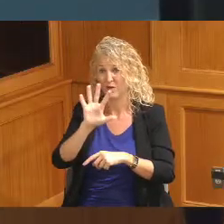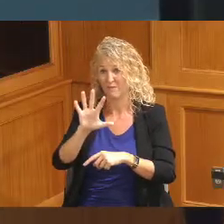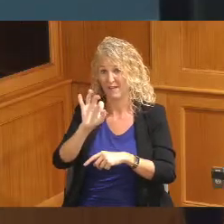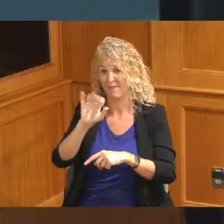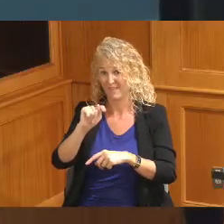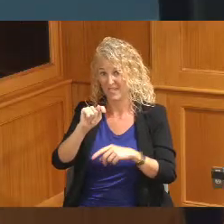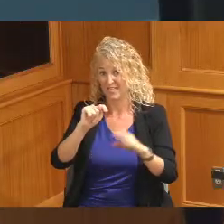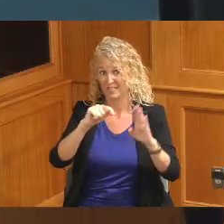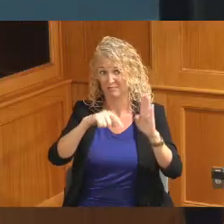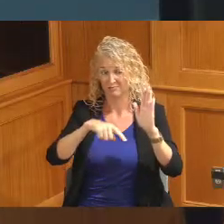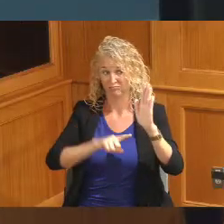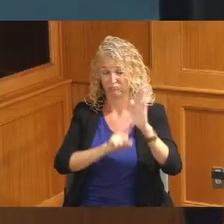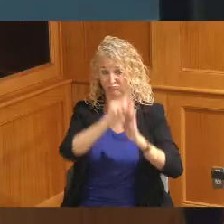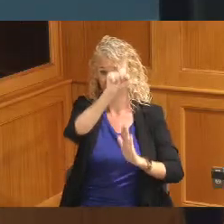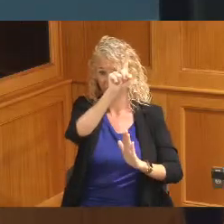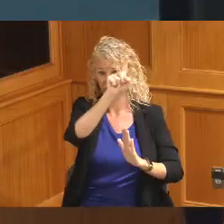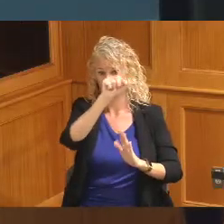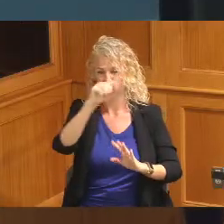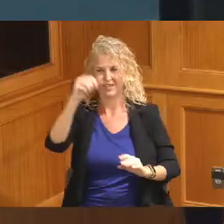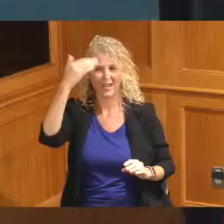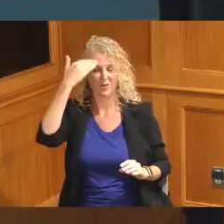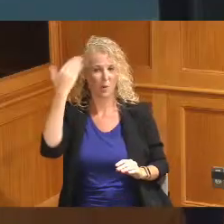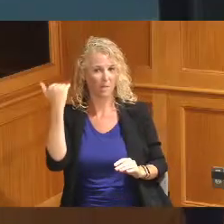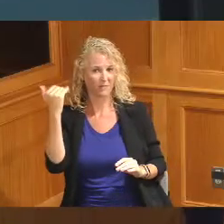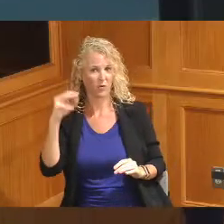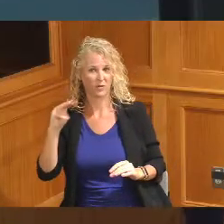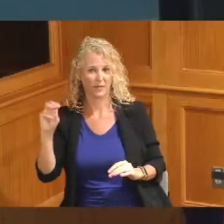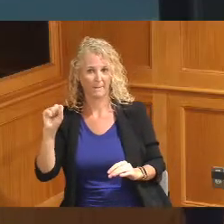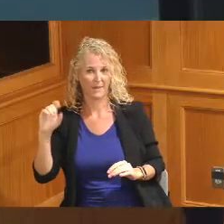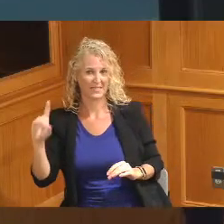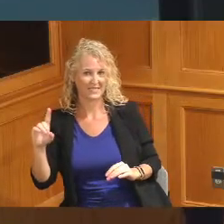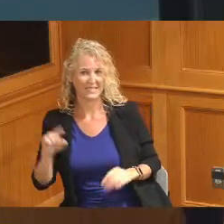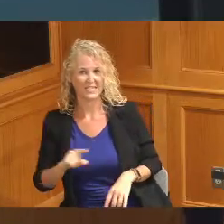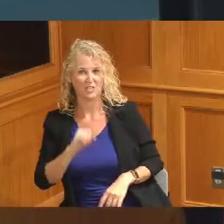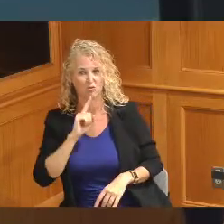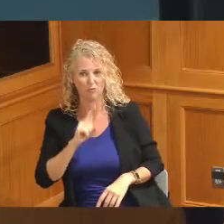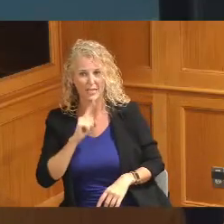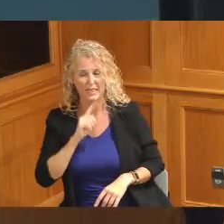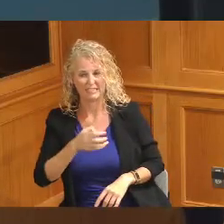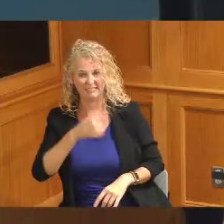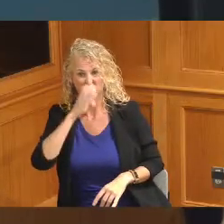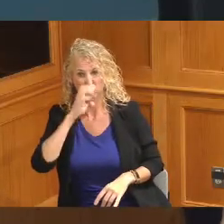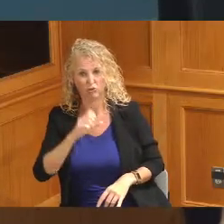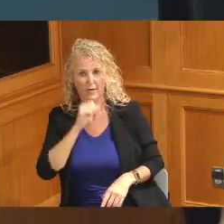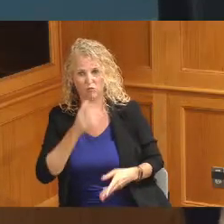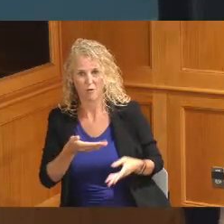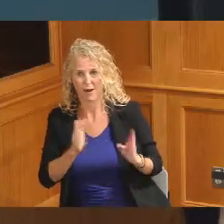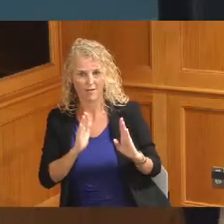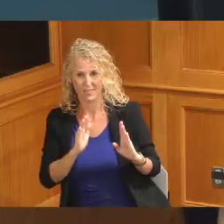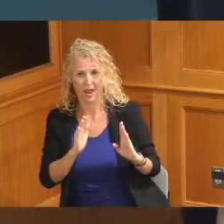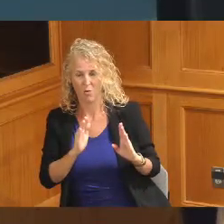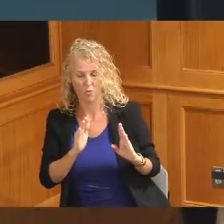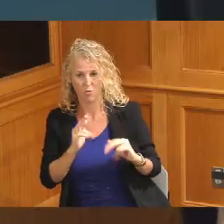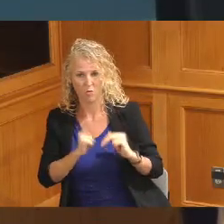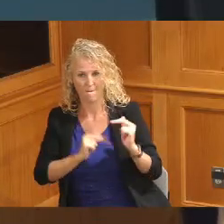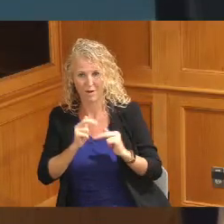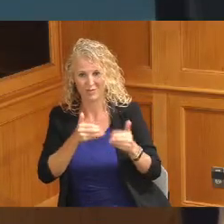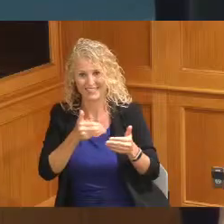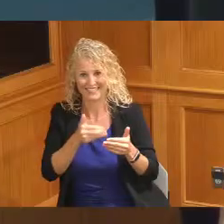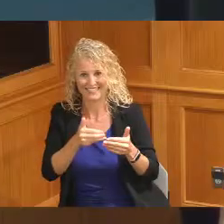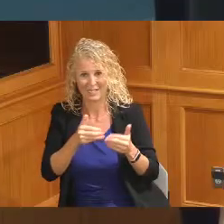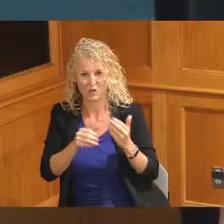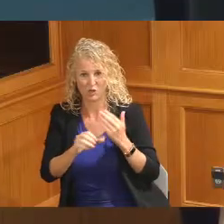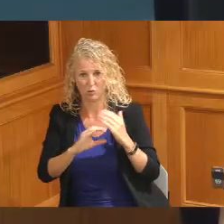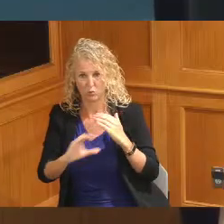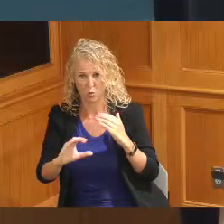in the past, and MSD has been pretty determined to not have things built over